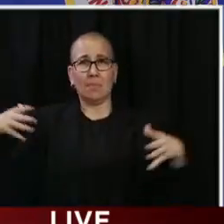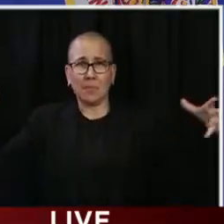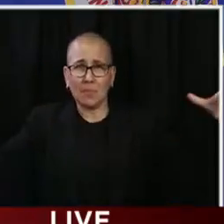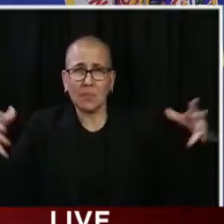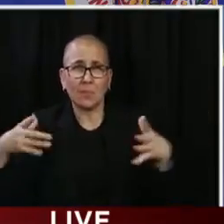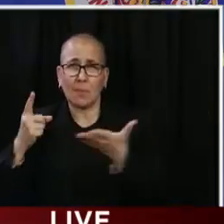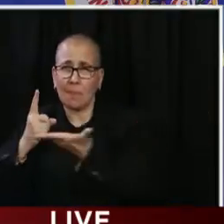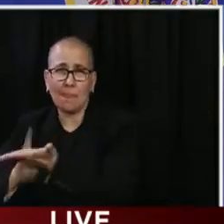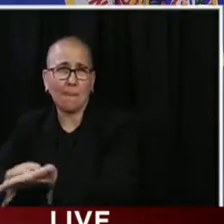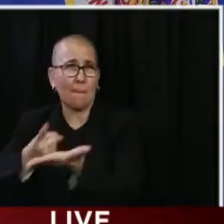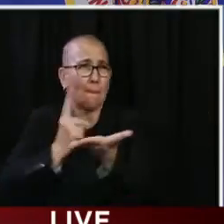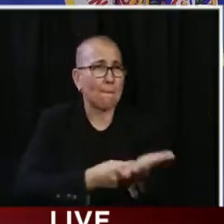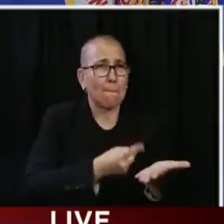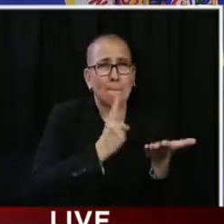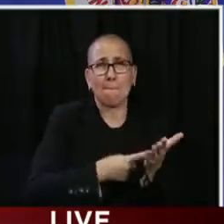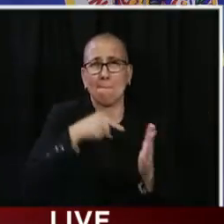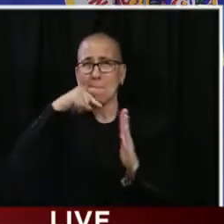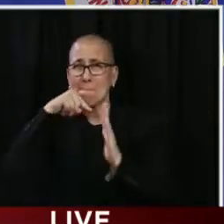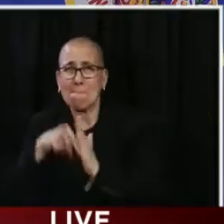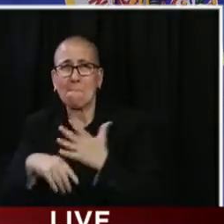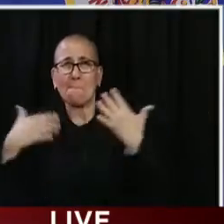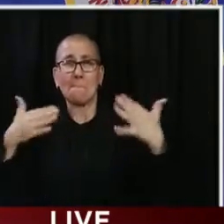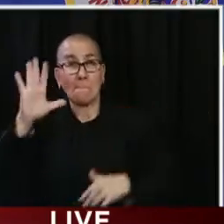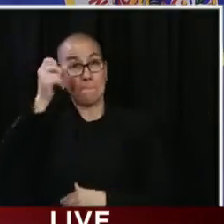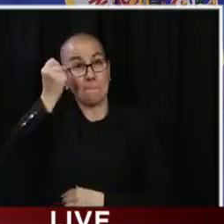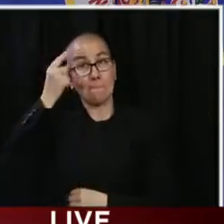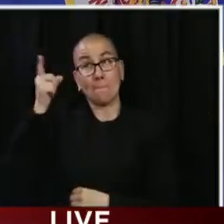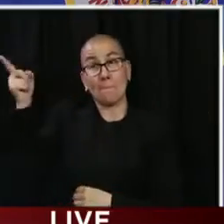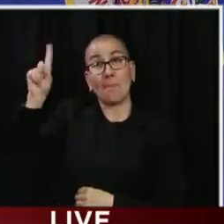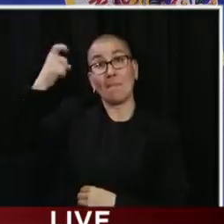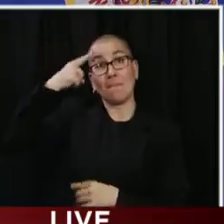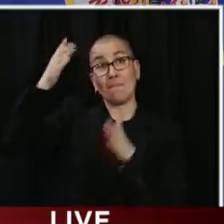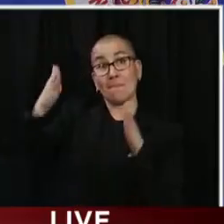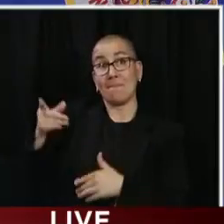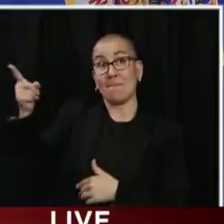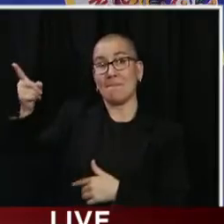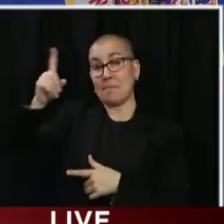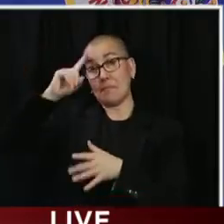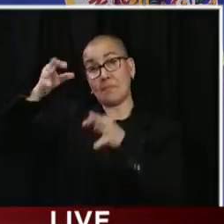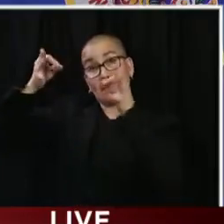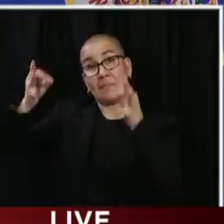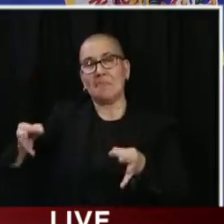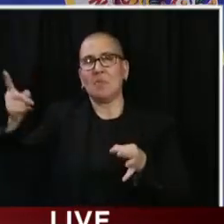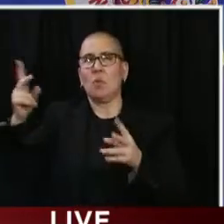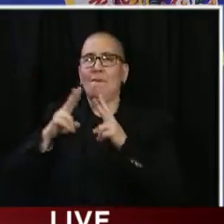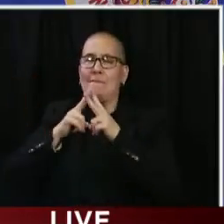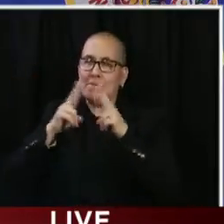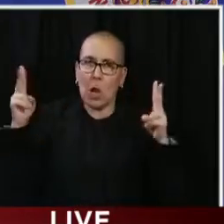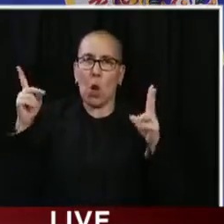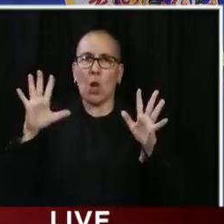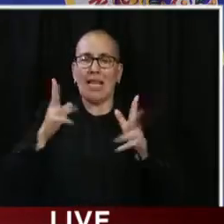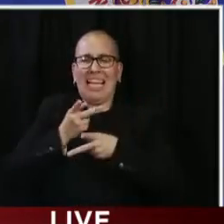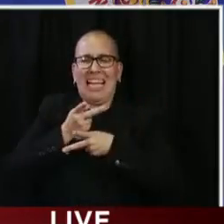cautious one. And I think it's incremental and it's cautious because the data indicate that we need to continue to be cautious with this degree of